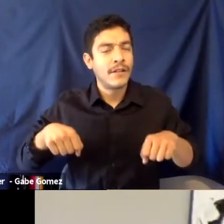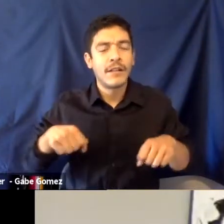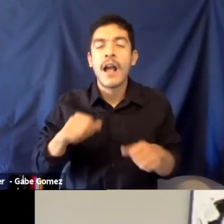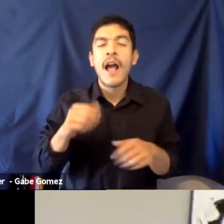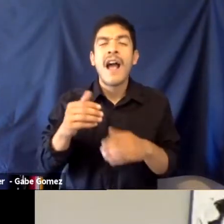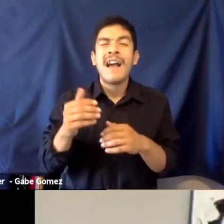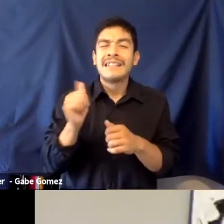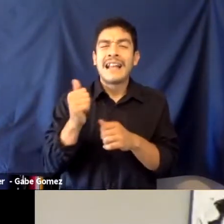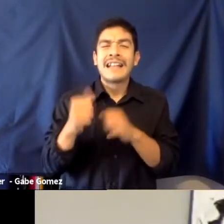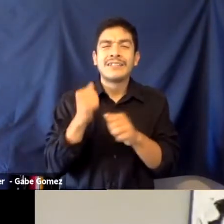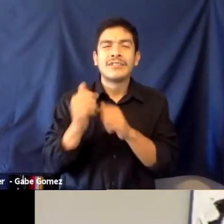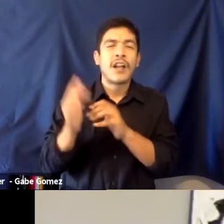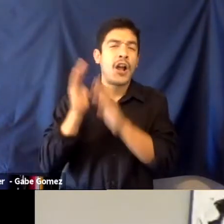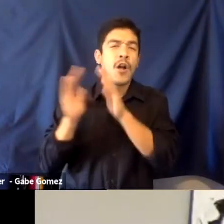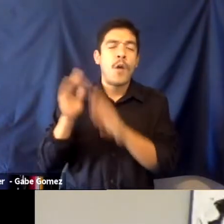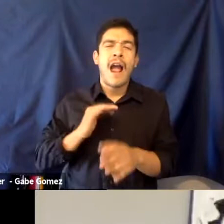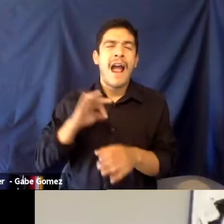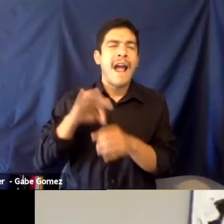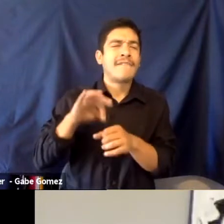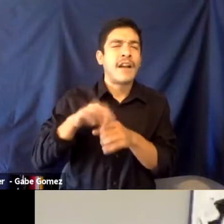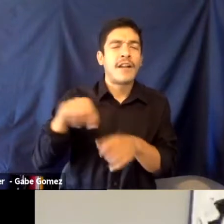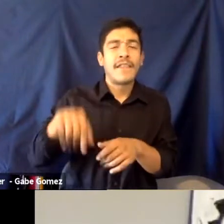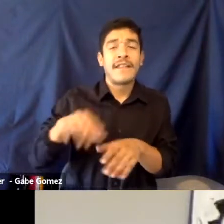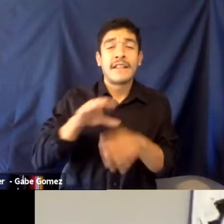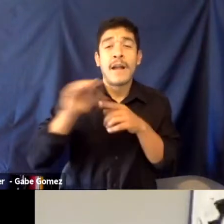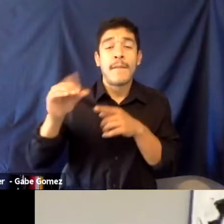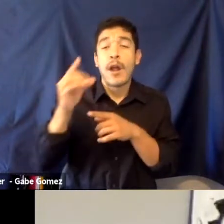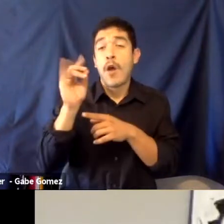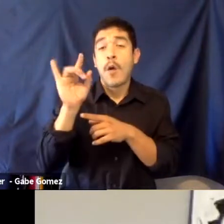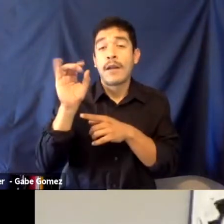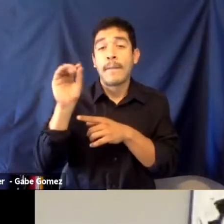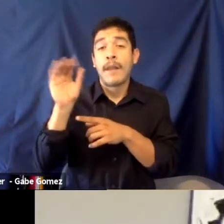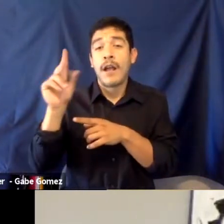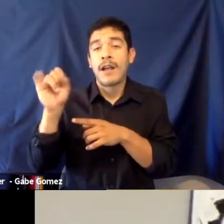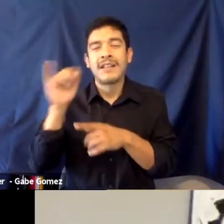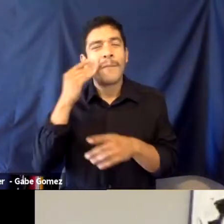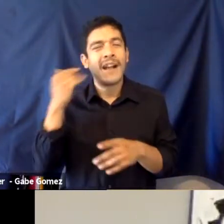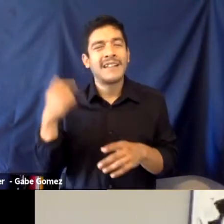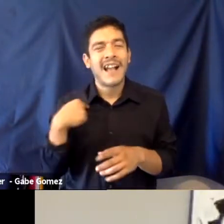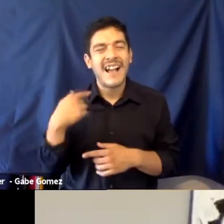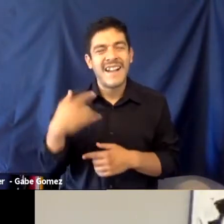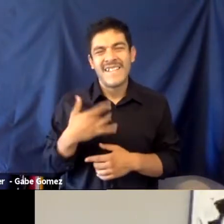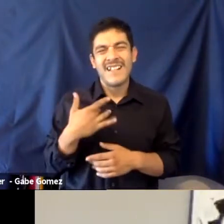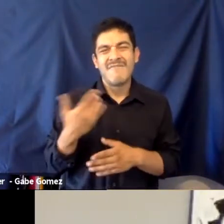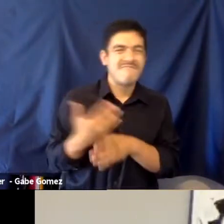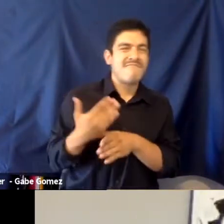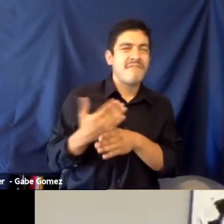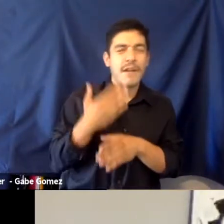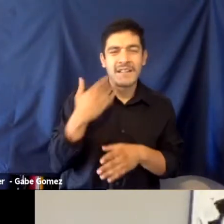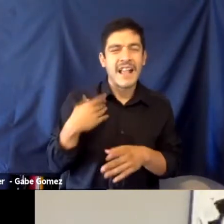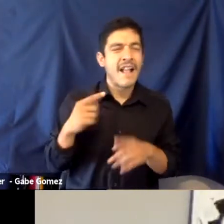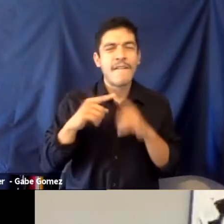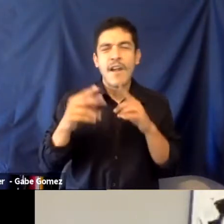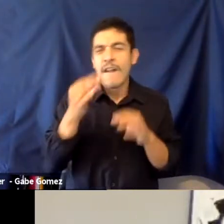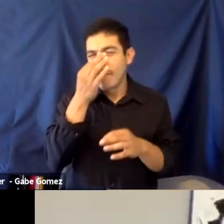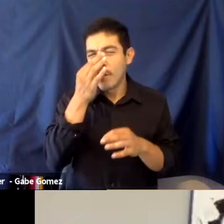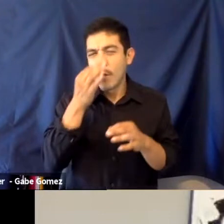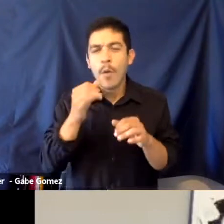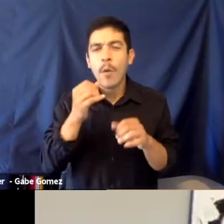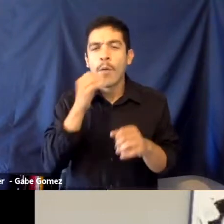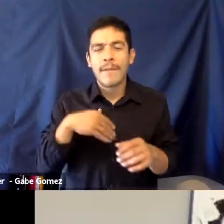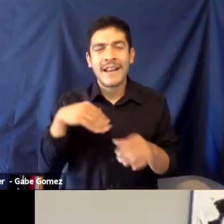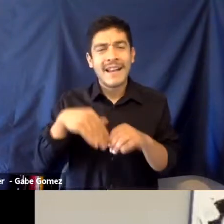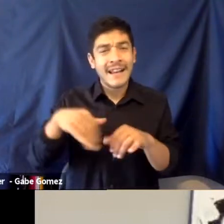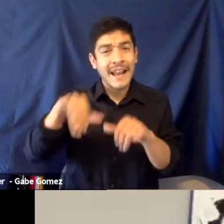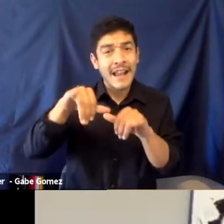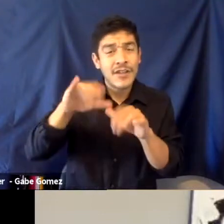ago today, I founded my company GoldieBlox because I was bothered that I was one of very few women in my engineering classes at Stanford. And